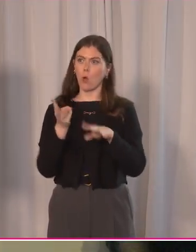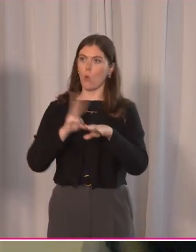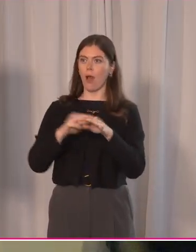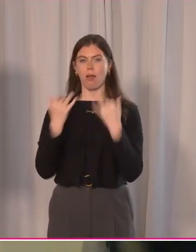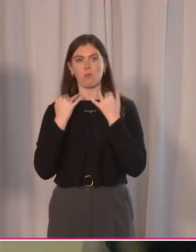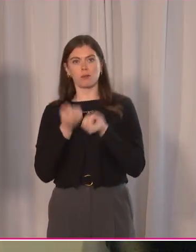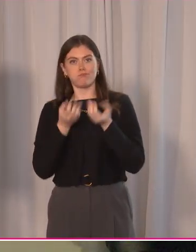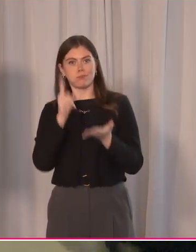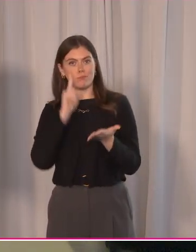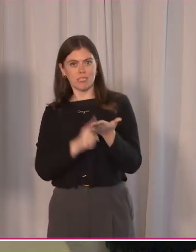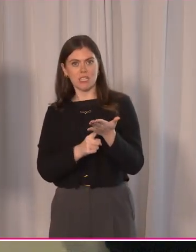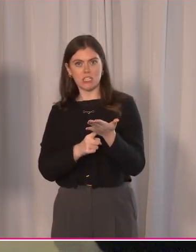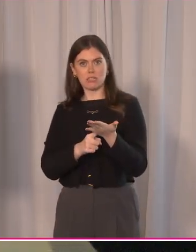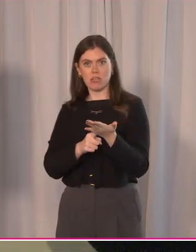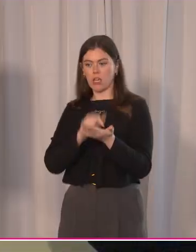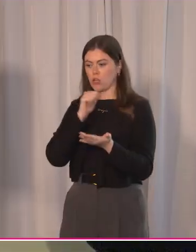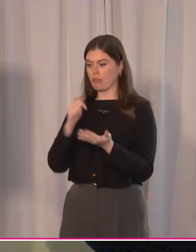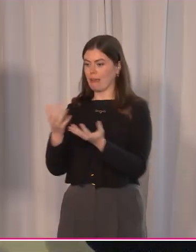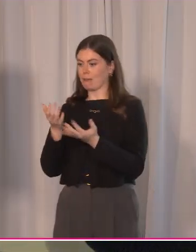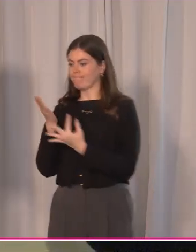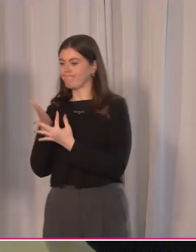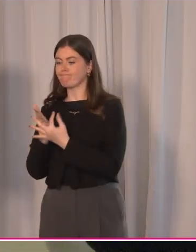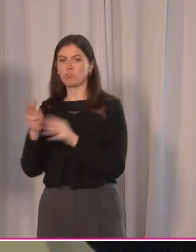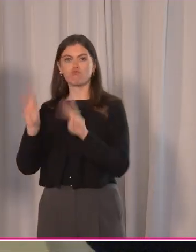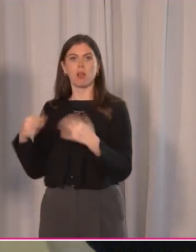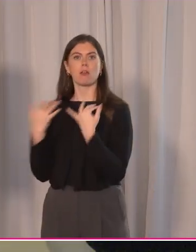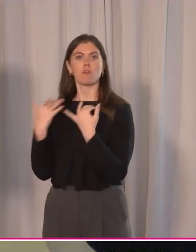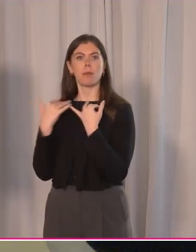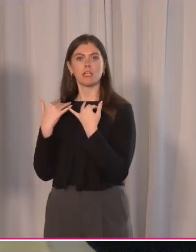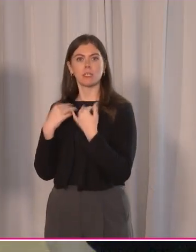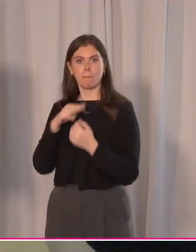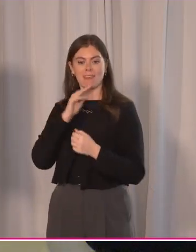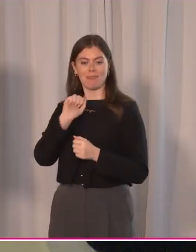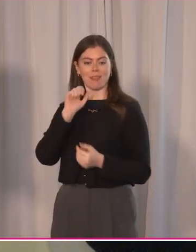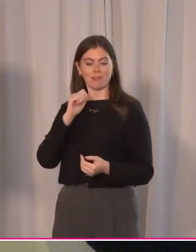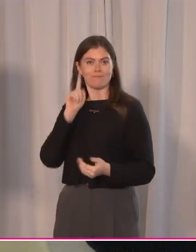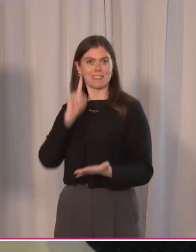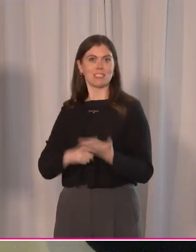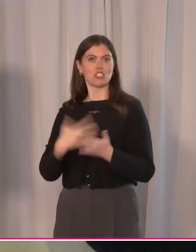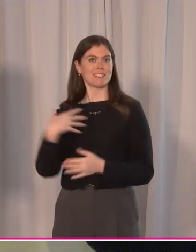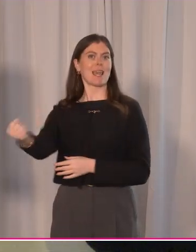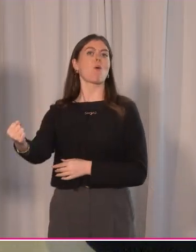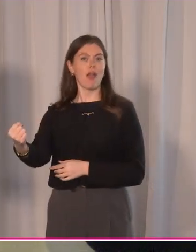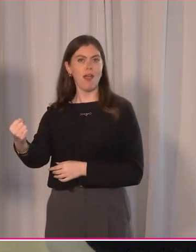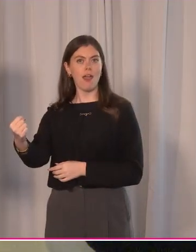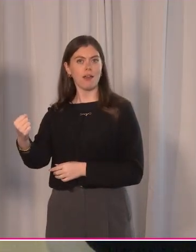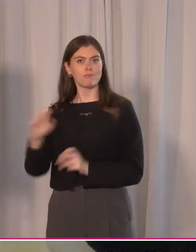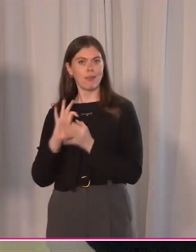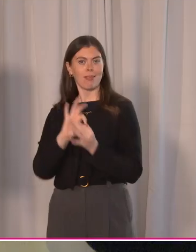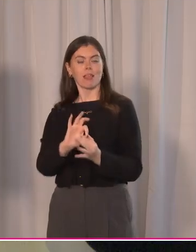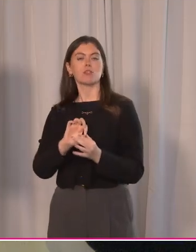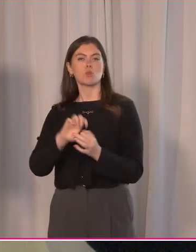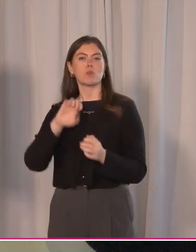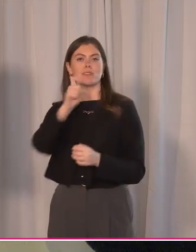and not being given misinformation, and where choices are taken away from people in relation to their sexual and